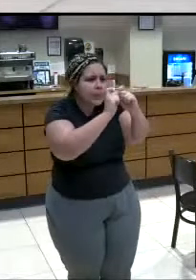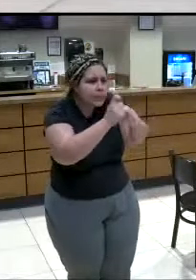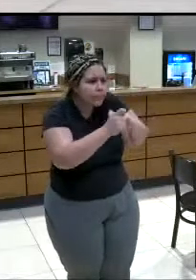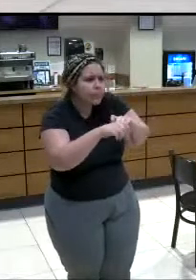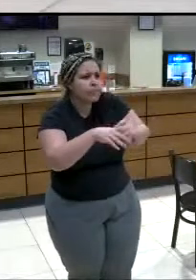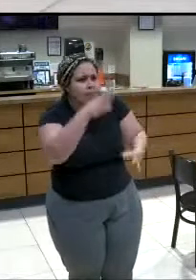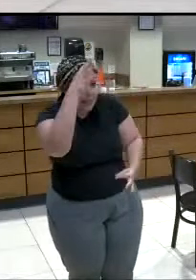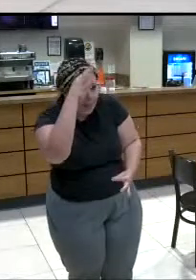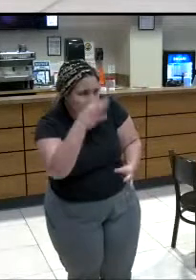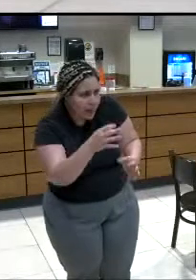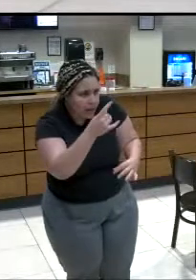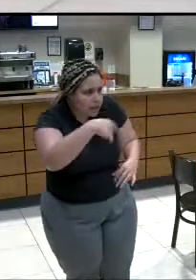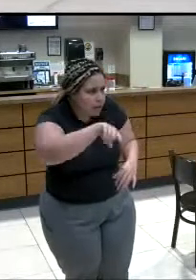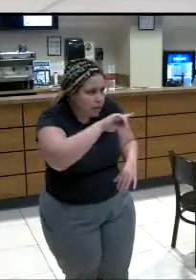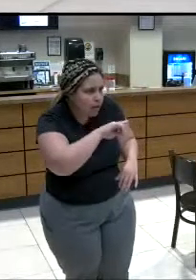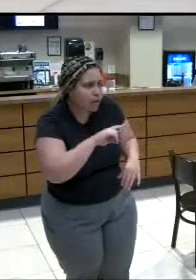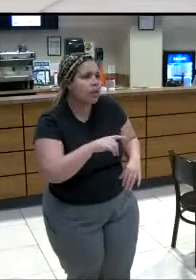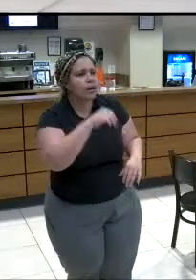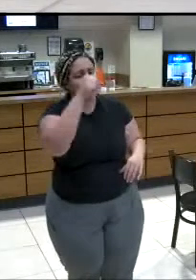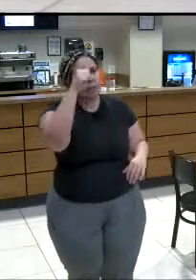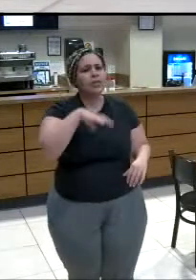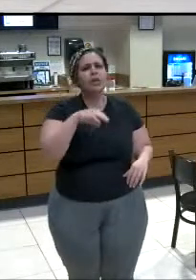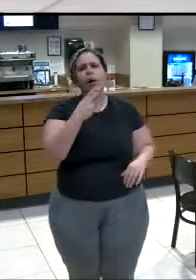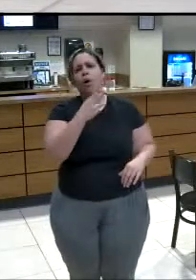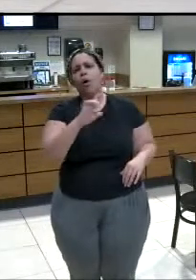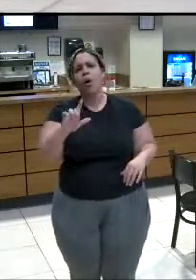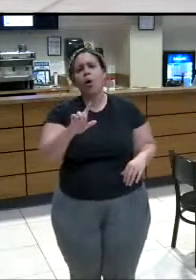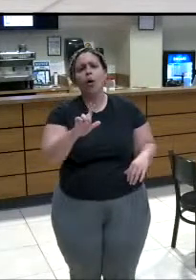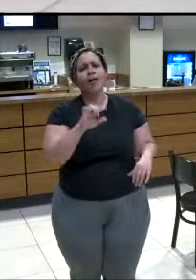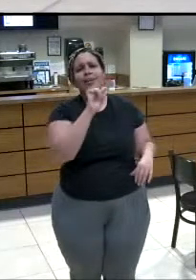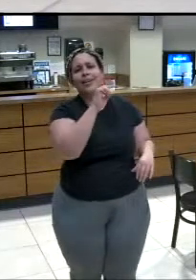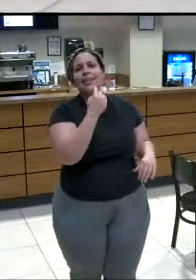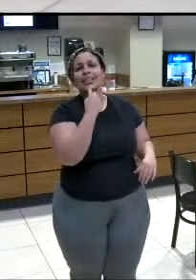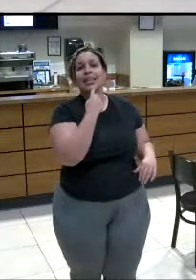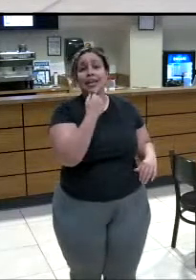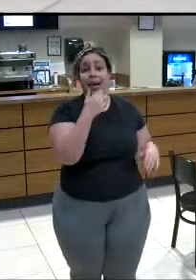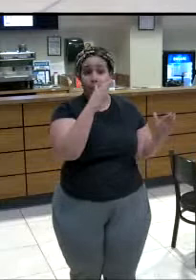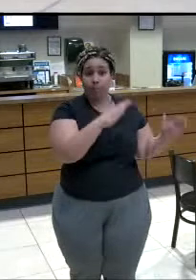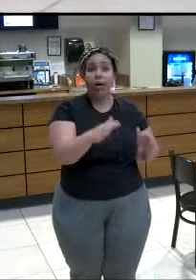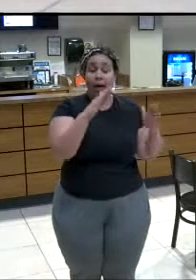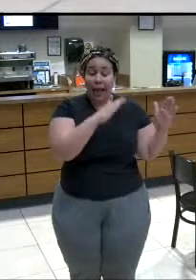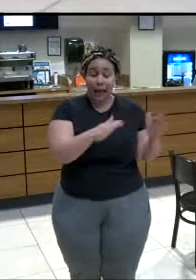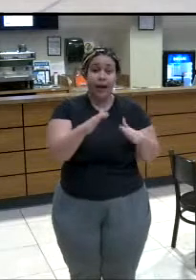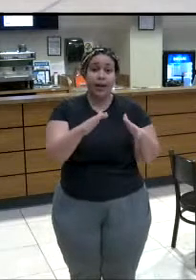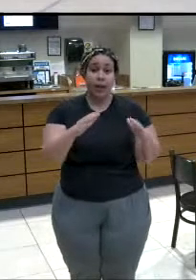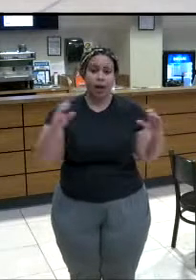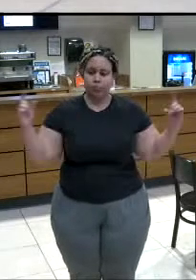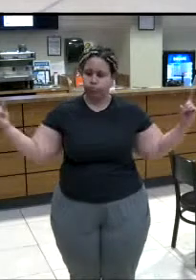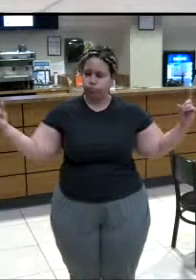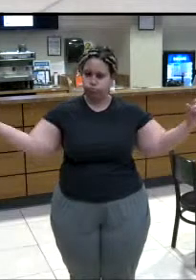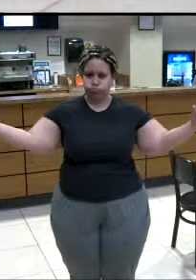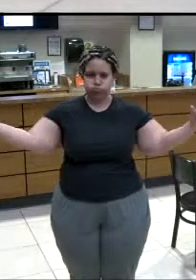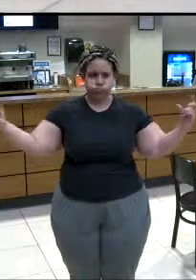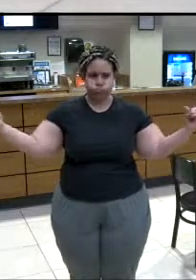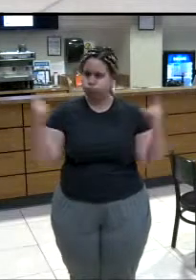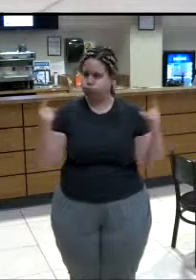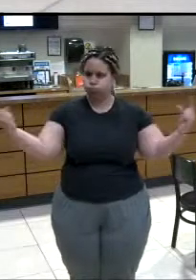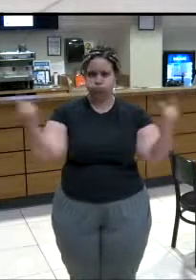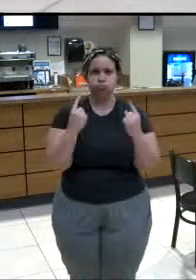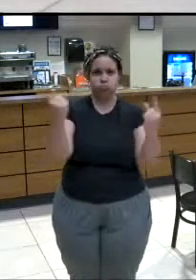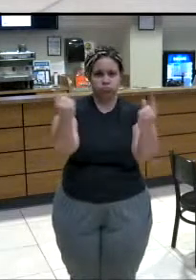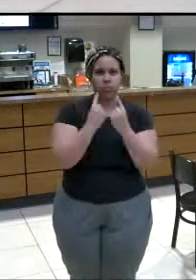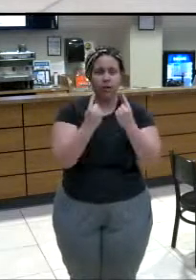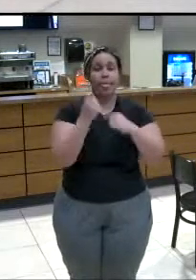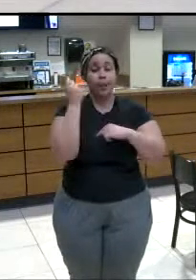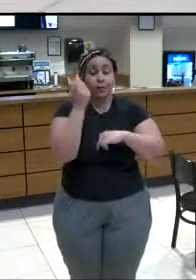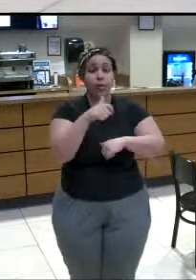decided, Ms. Hull over here said, well, I've got a plan. Let's get close together, right? We knew that time. It was